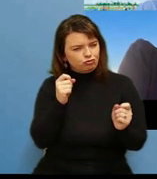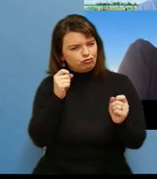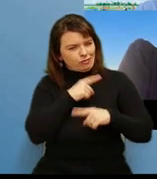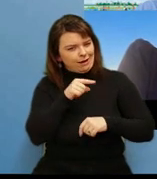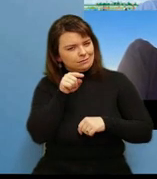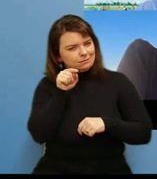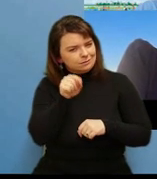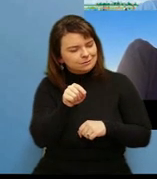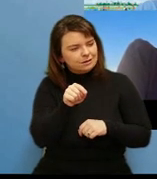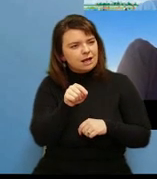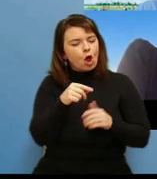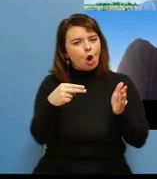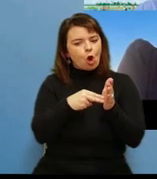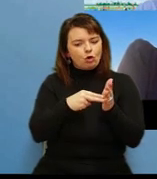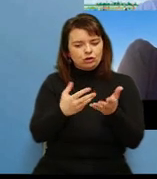Norwich, I think